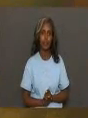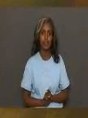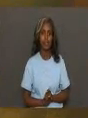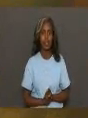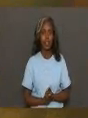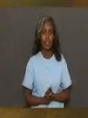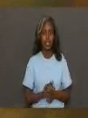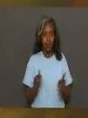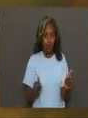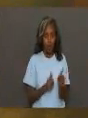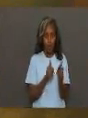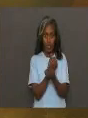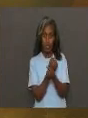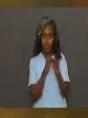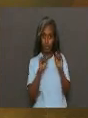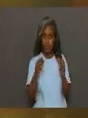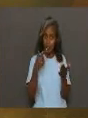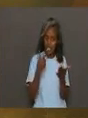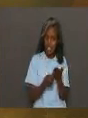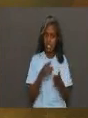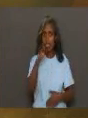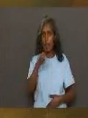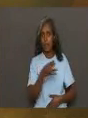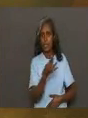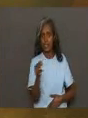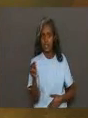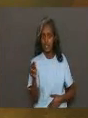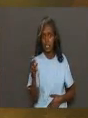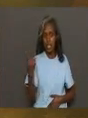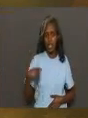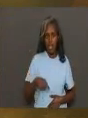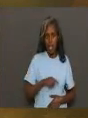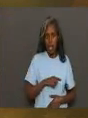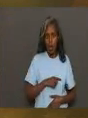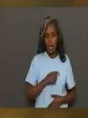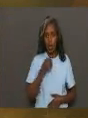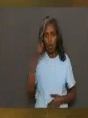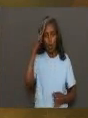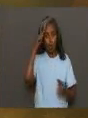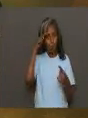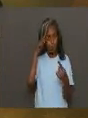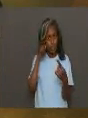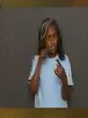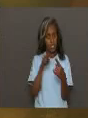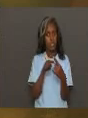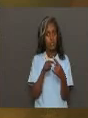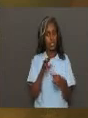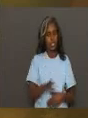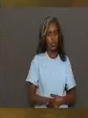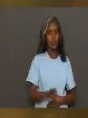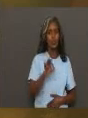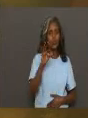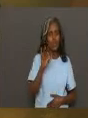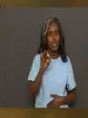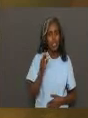In order to solve this matrix, our objective is to get